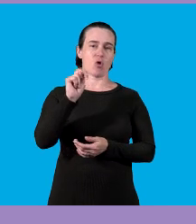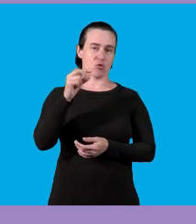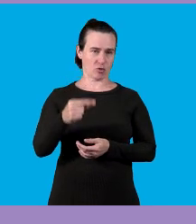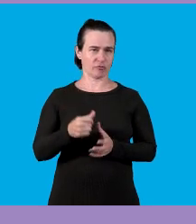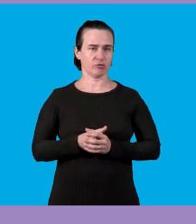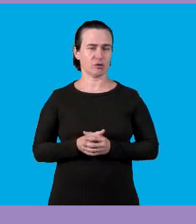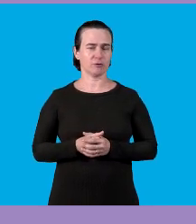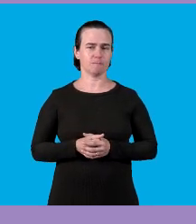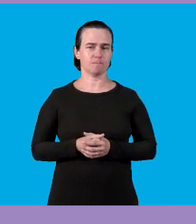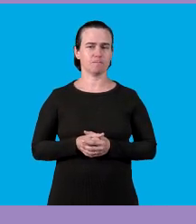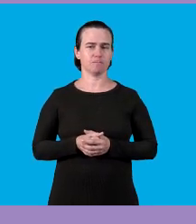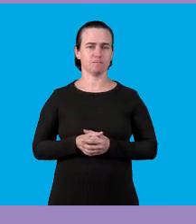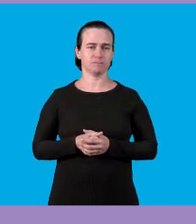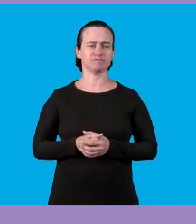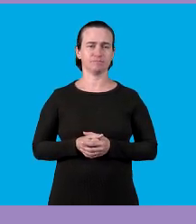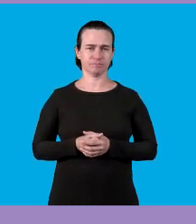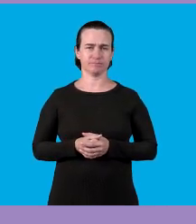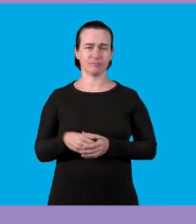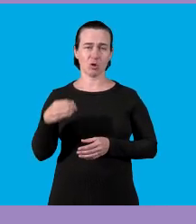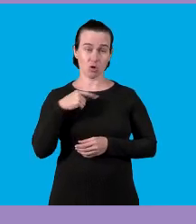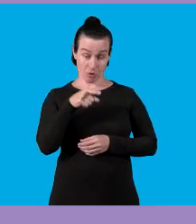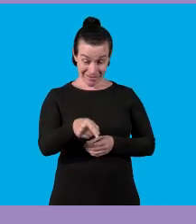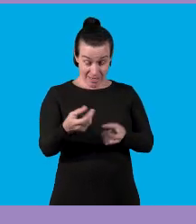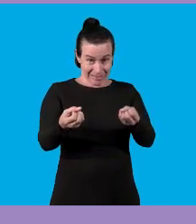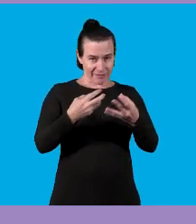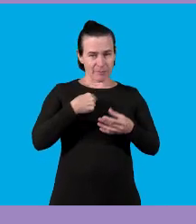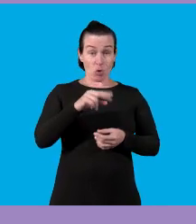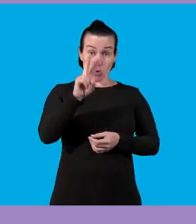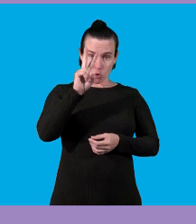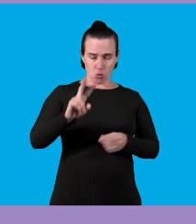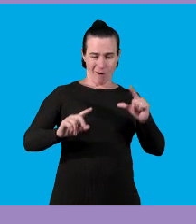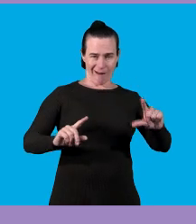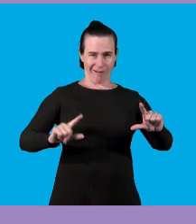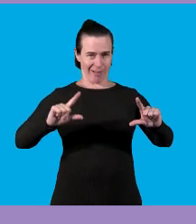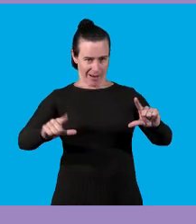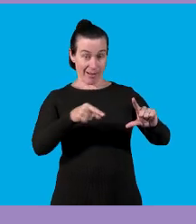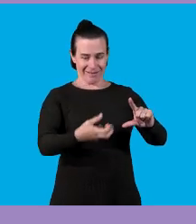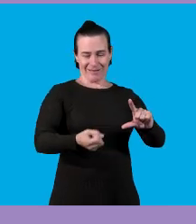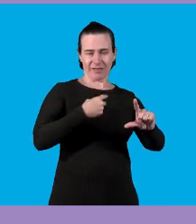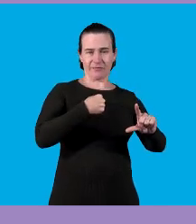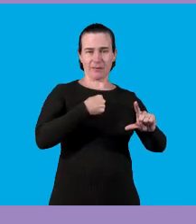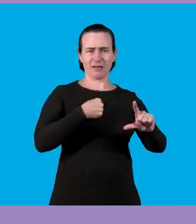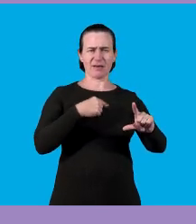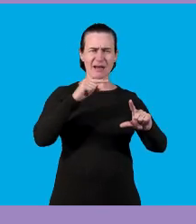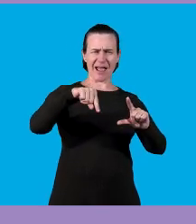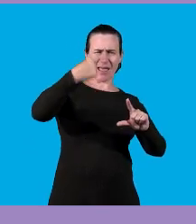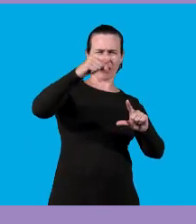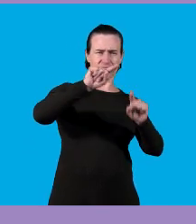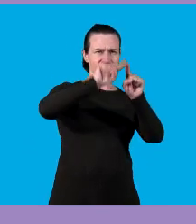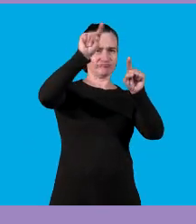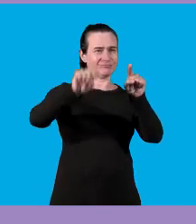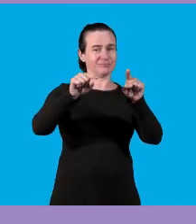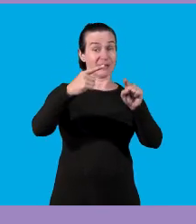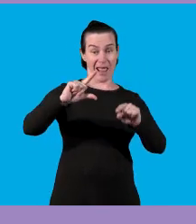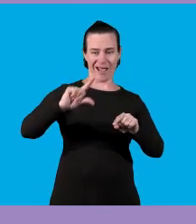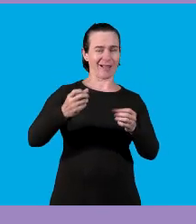And what do I have that is in there? I have 2 angles that have been given and 1